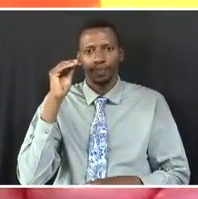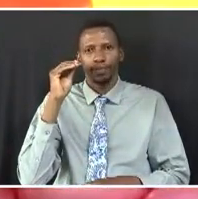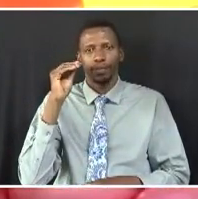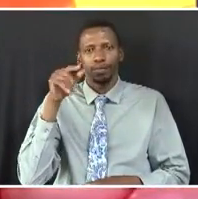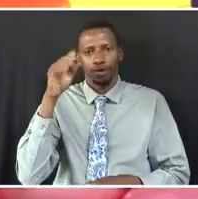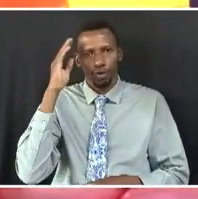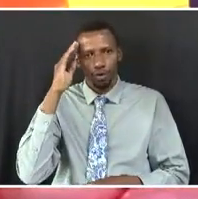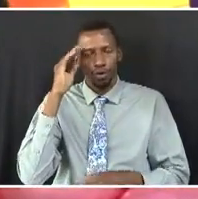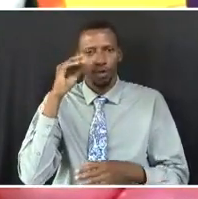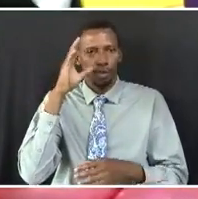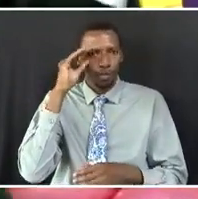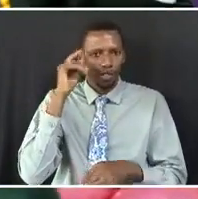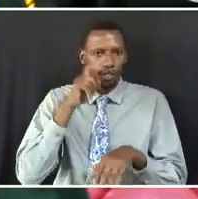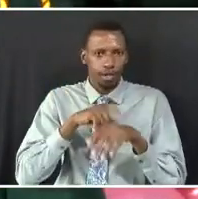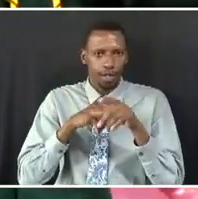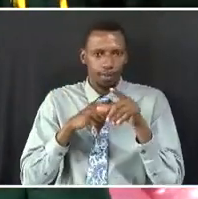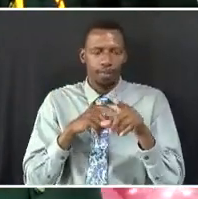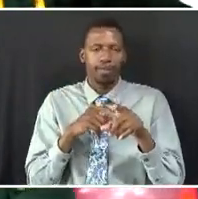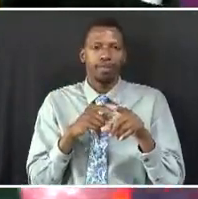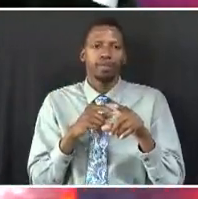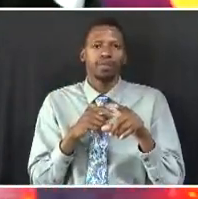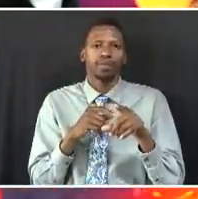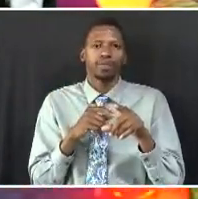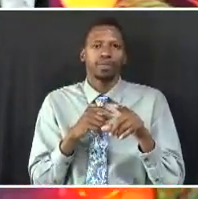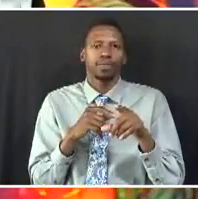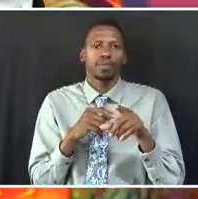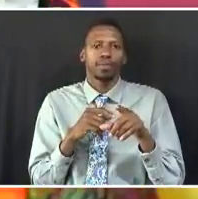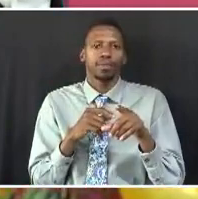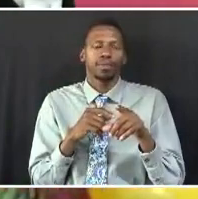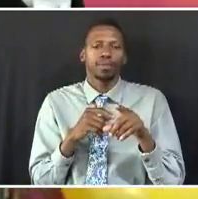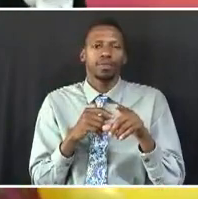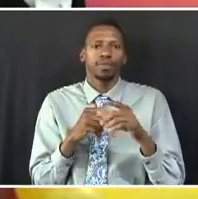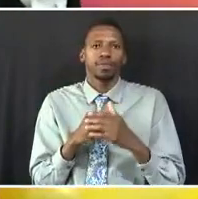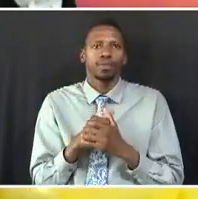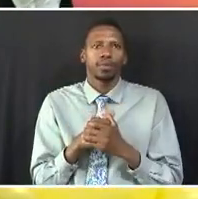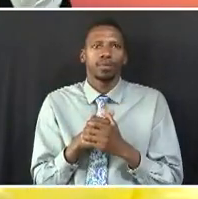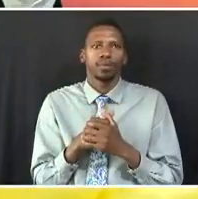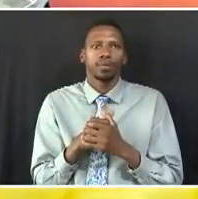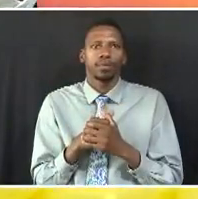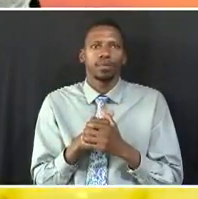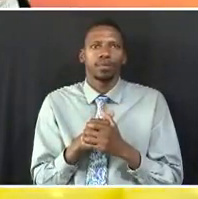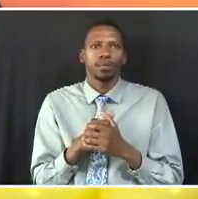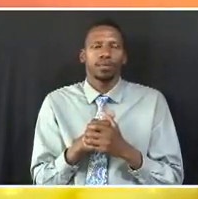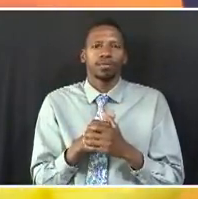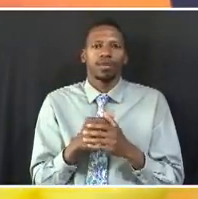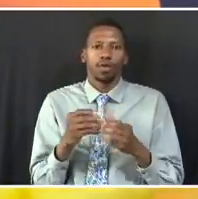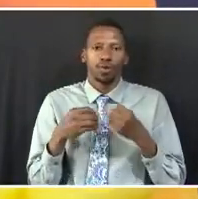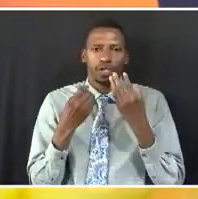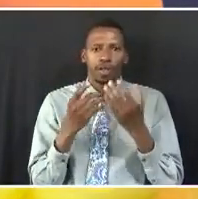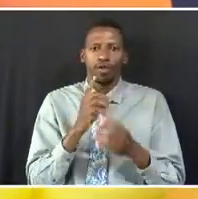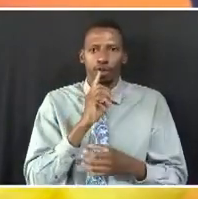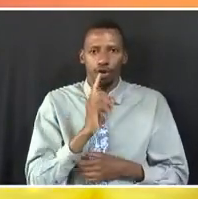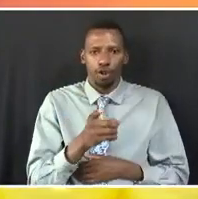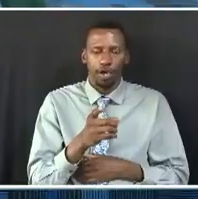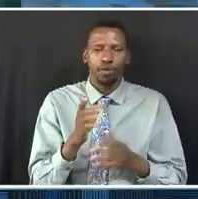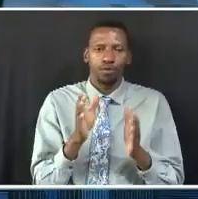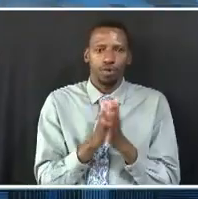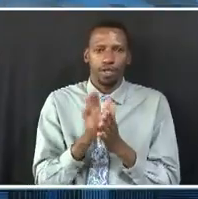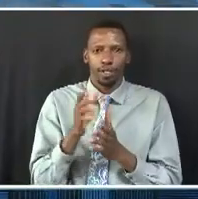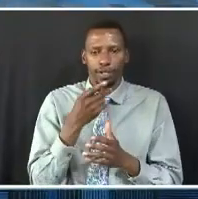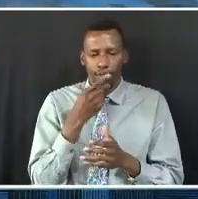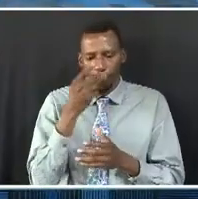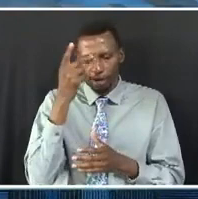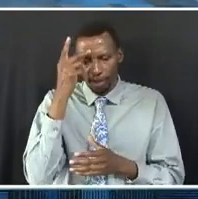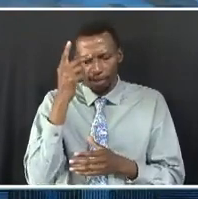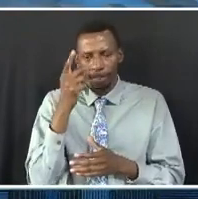you know, he was, by the time he was getting instruction, by the time he was in the palace, he was